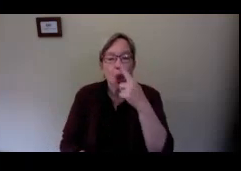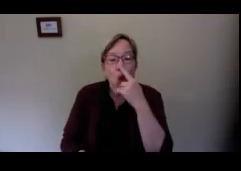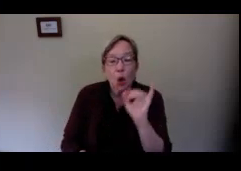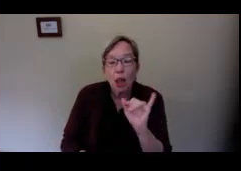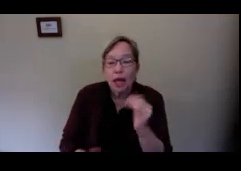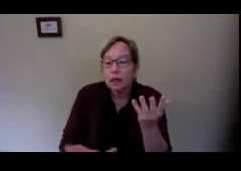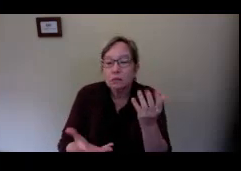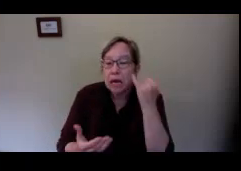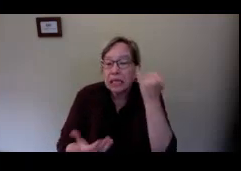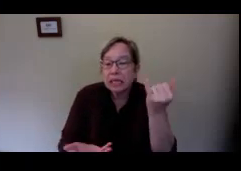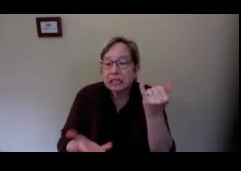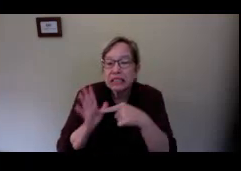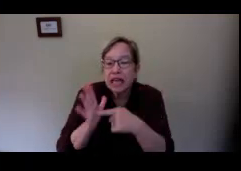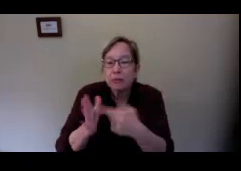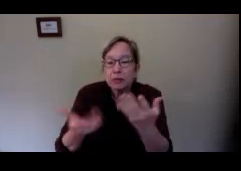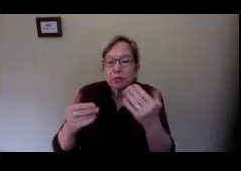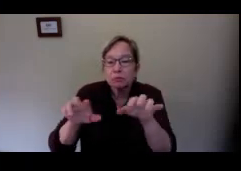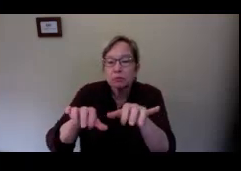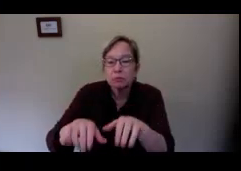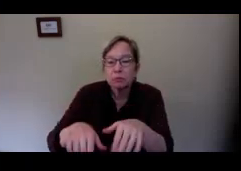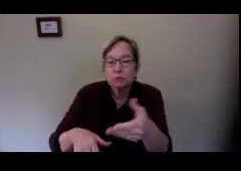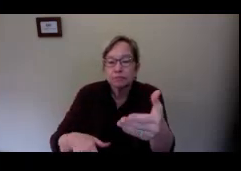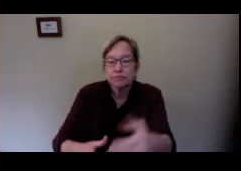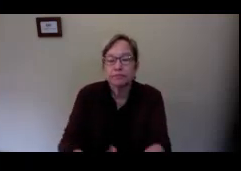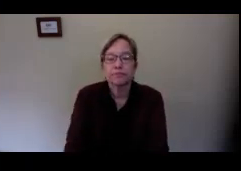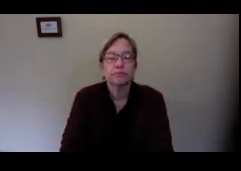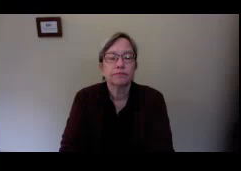refer to. So we're going to talk about modifications first.